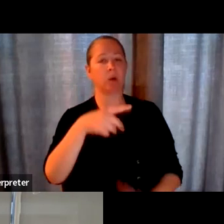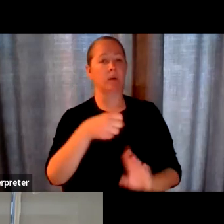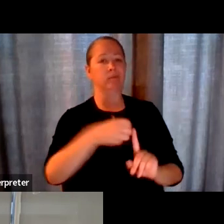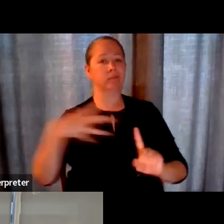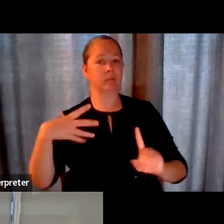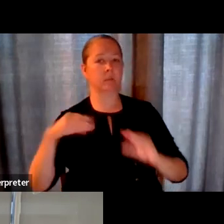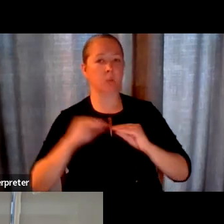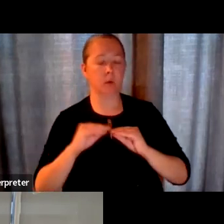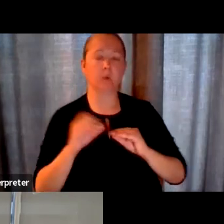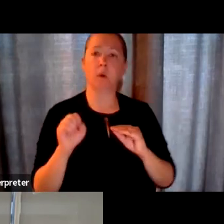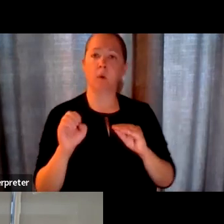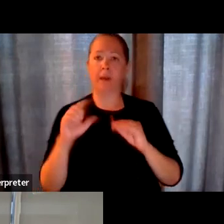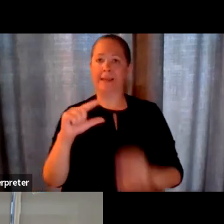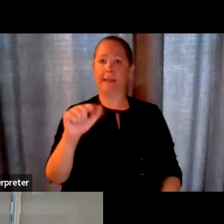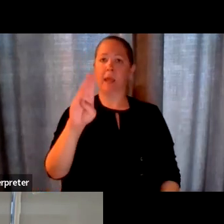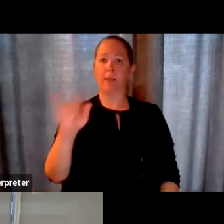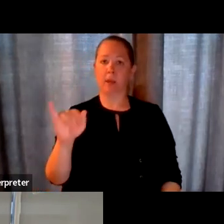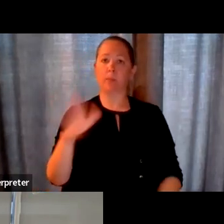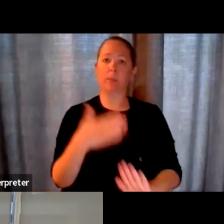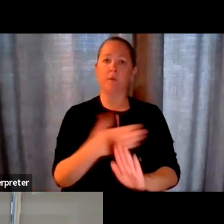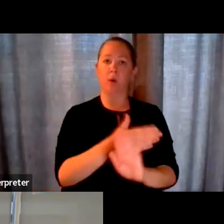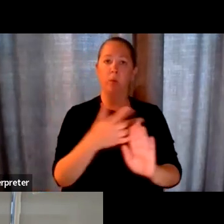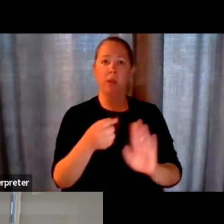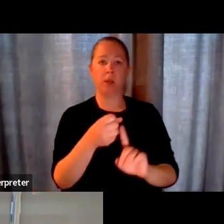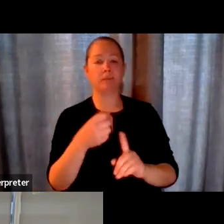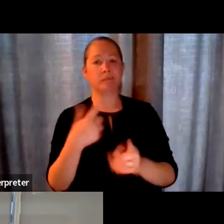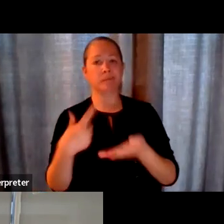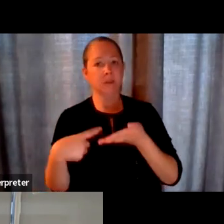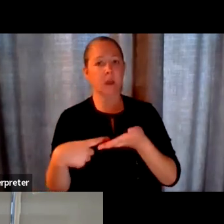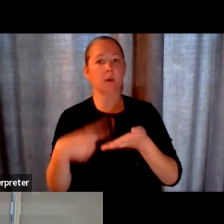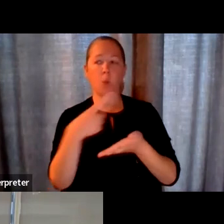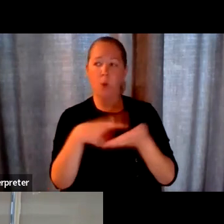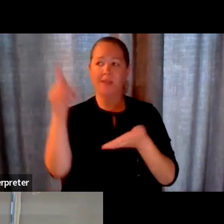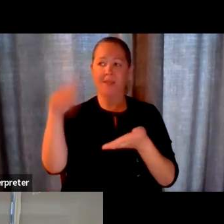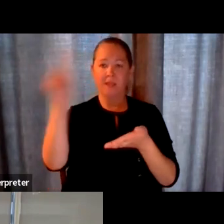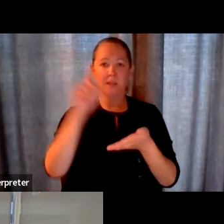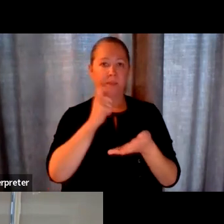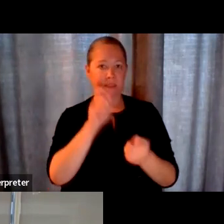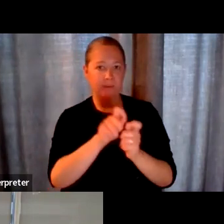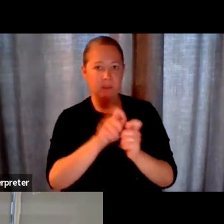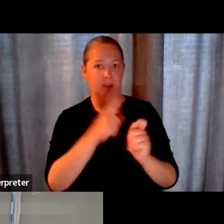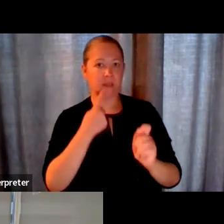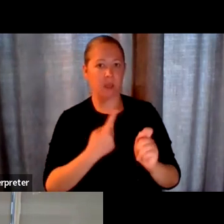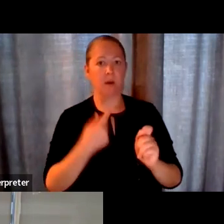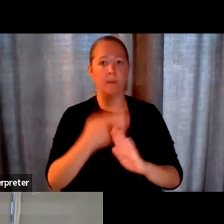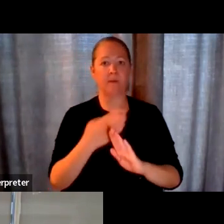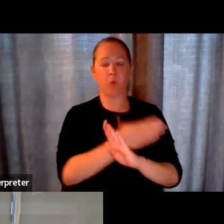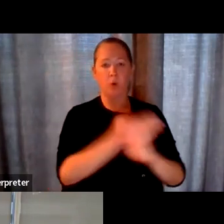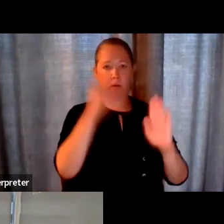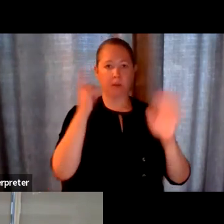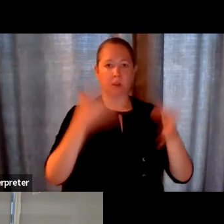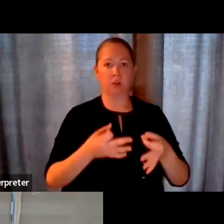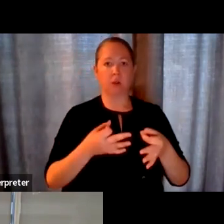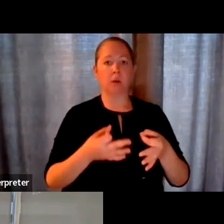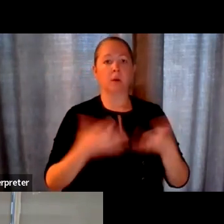Gabby, before we talk about what they specifically said before this decision in Kennedy v. Bremerton, what